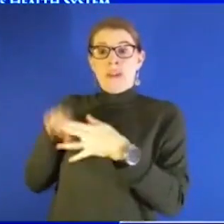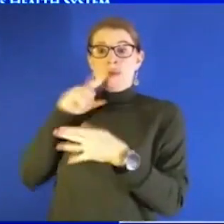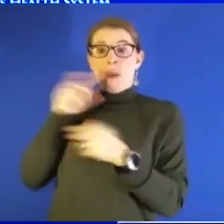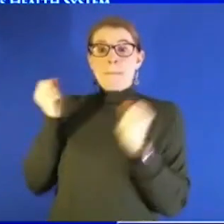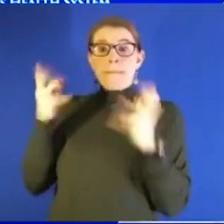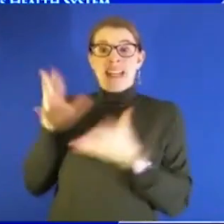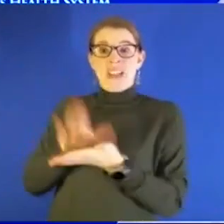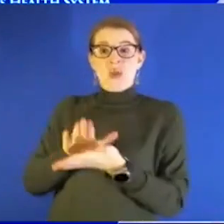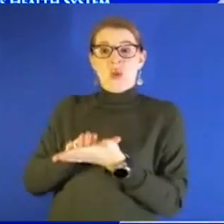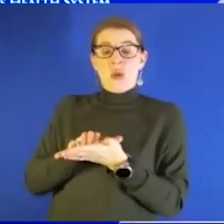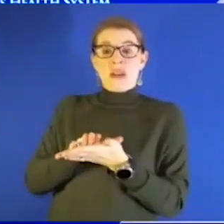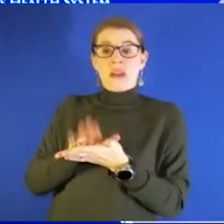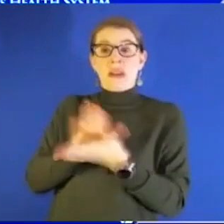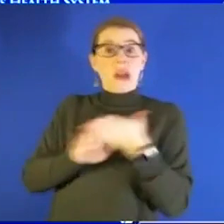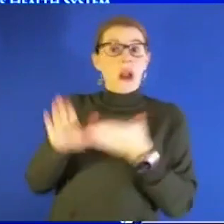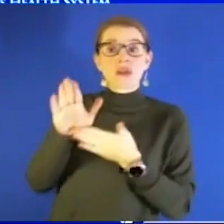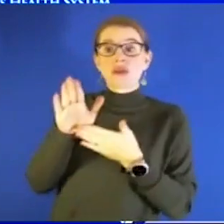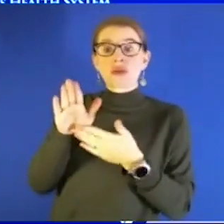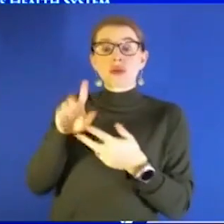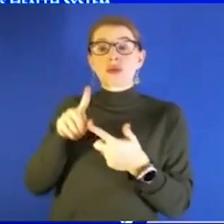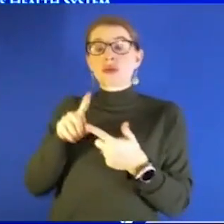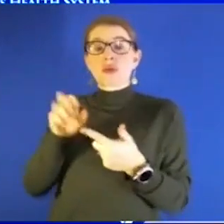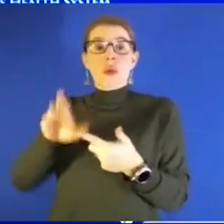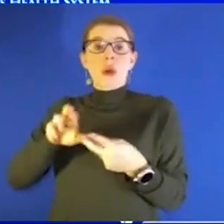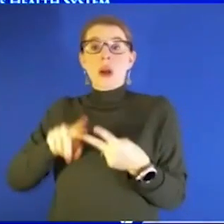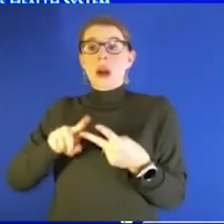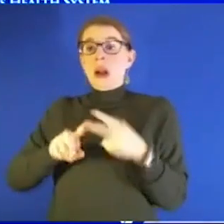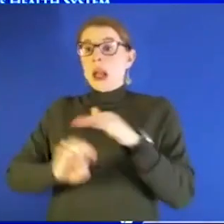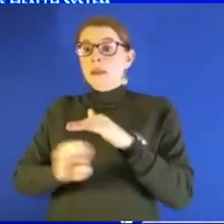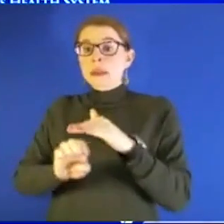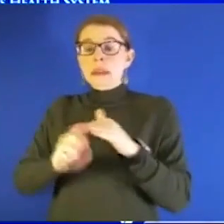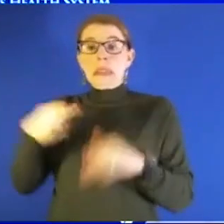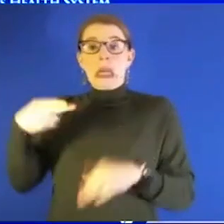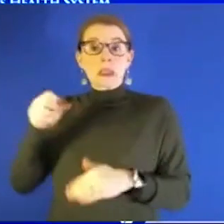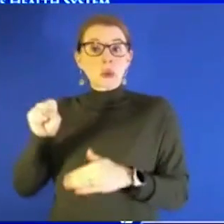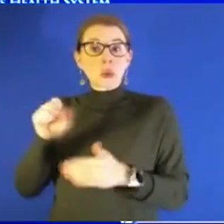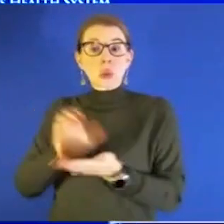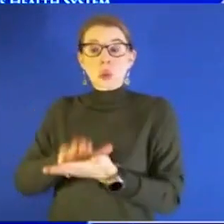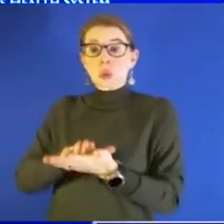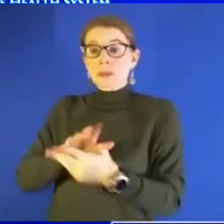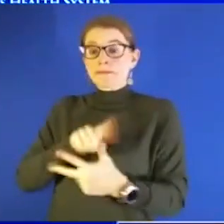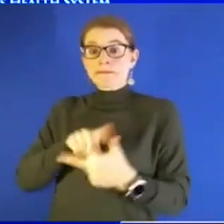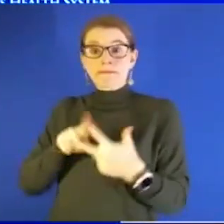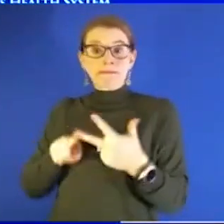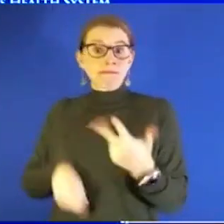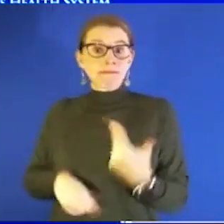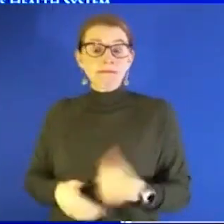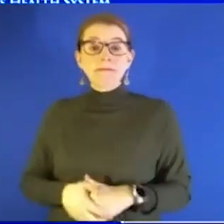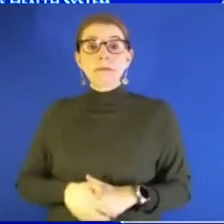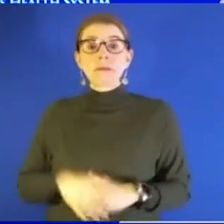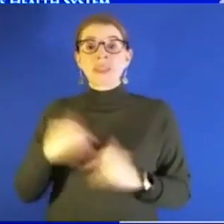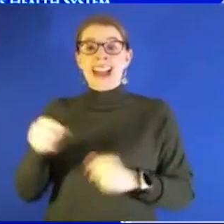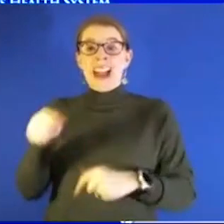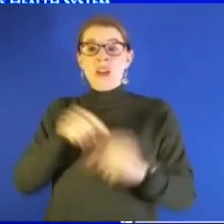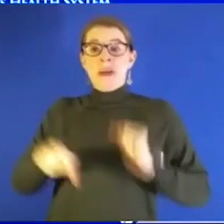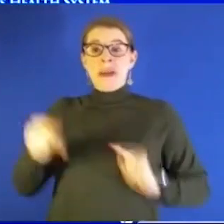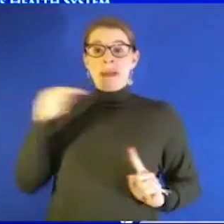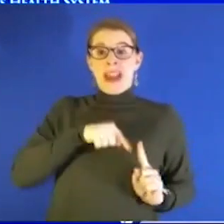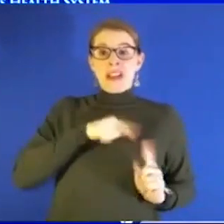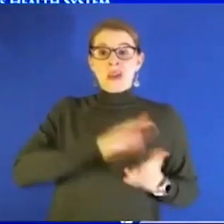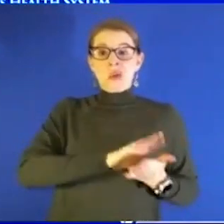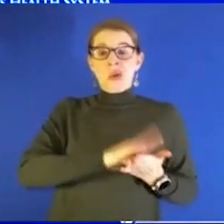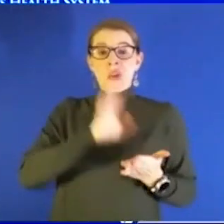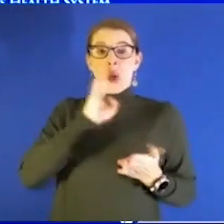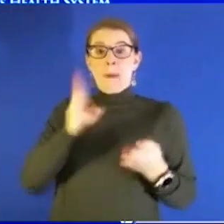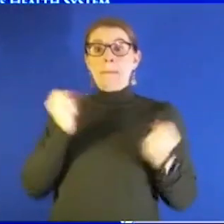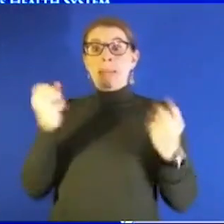that's colleges and or elementary and high schools. So now we are going back to those schools. We know a lot of the public